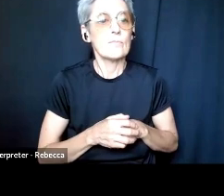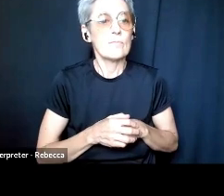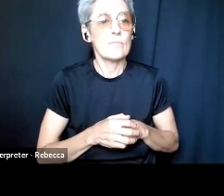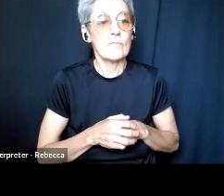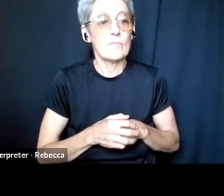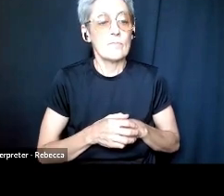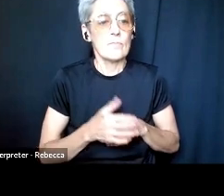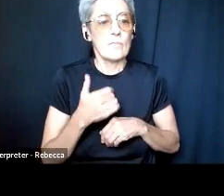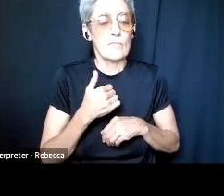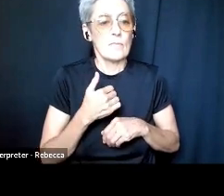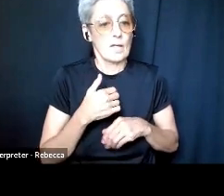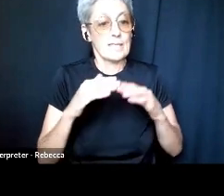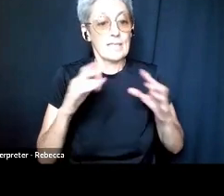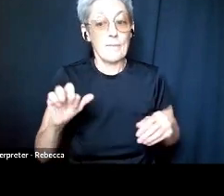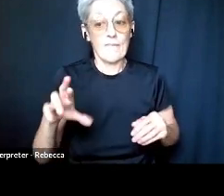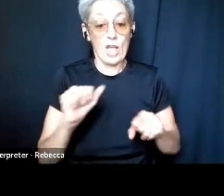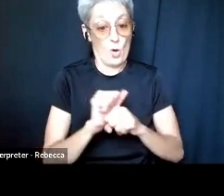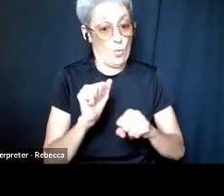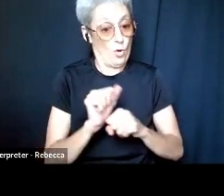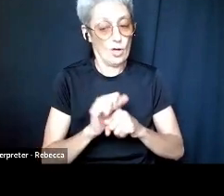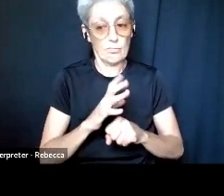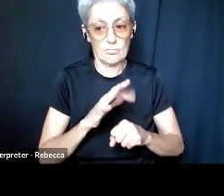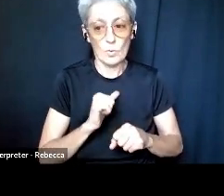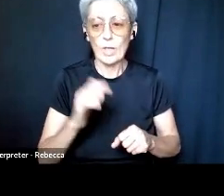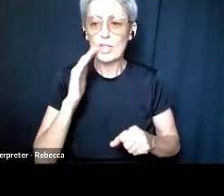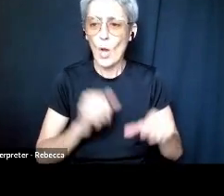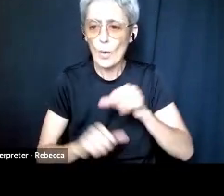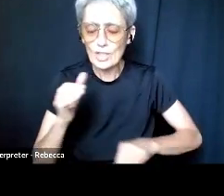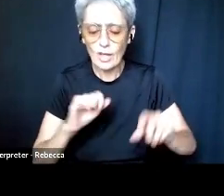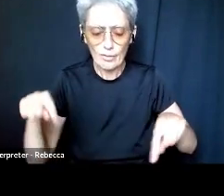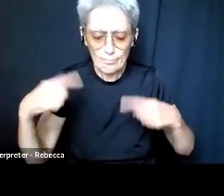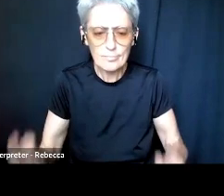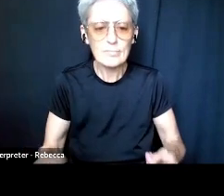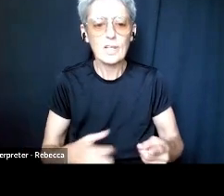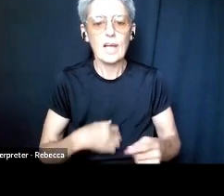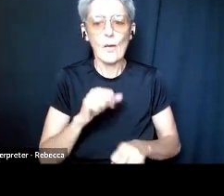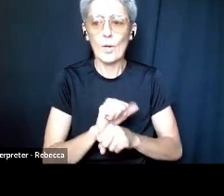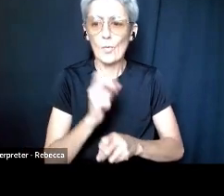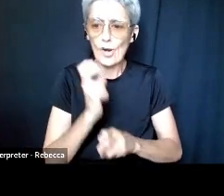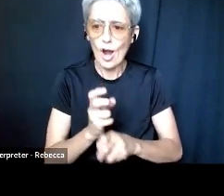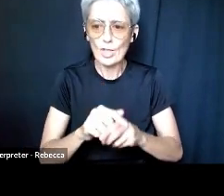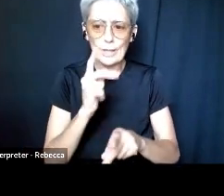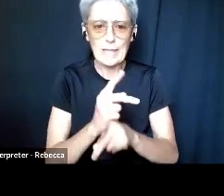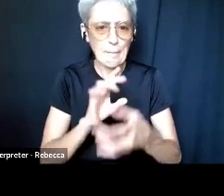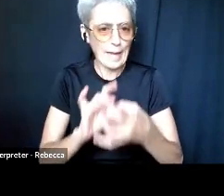we all are very familiar with each other and have worked hard at keeping connections within the system.